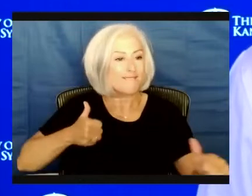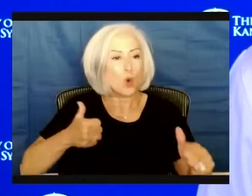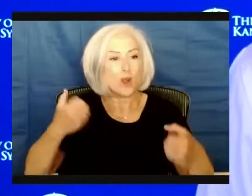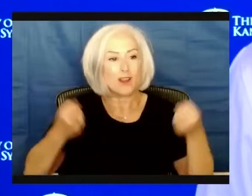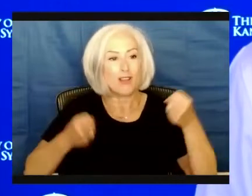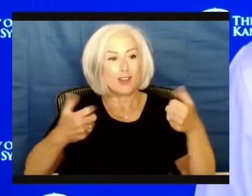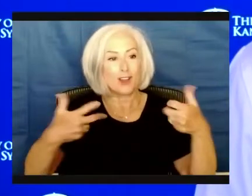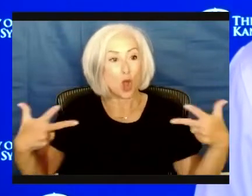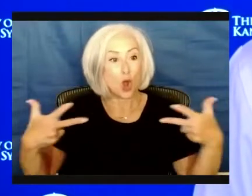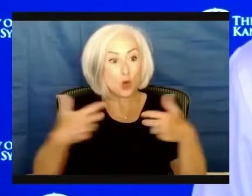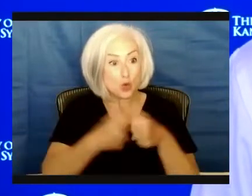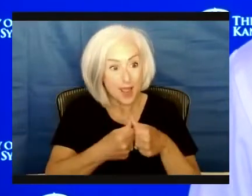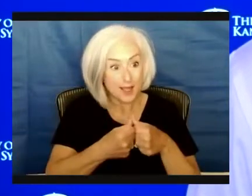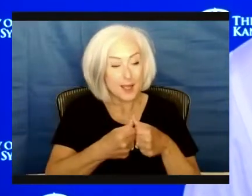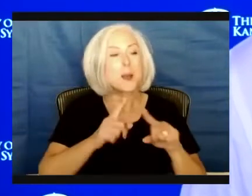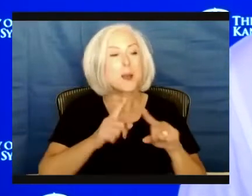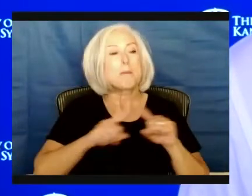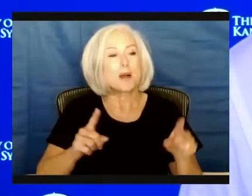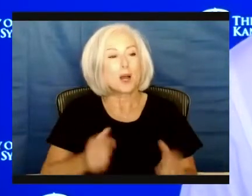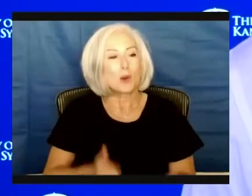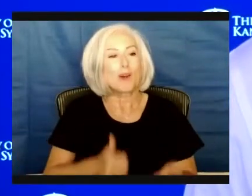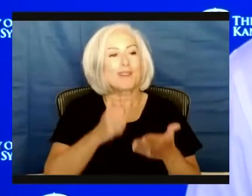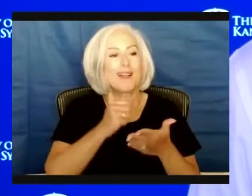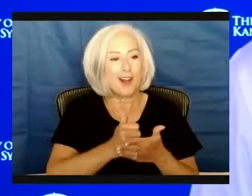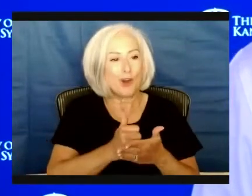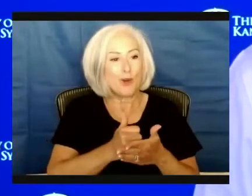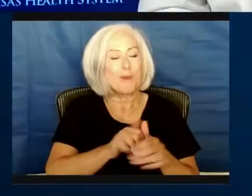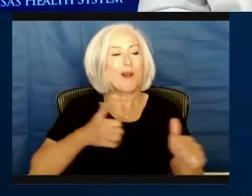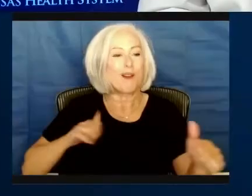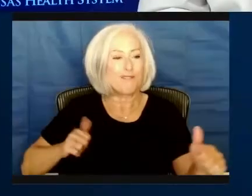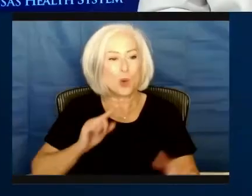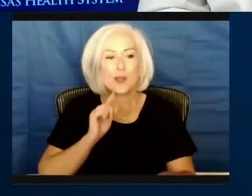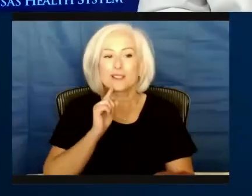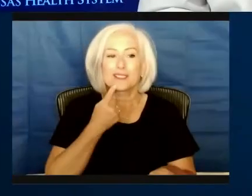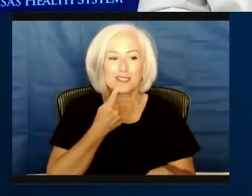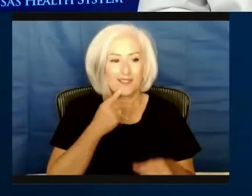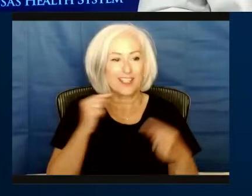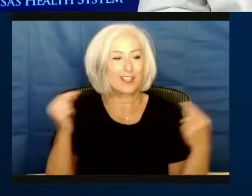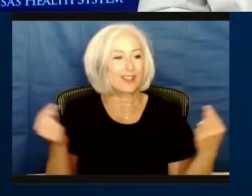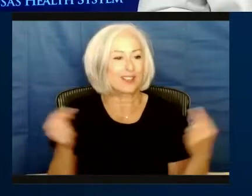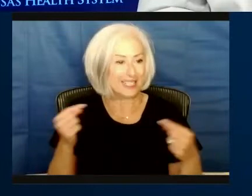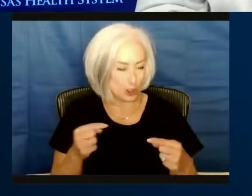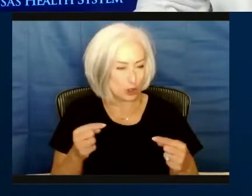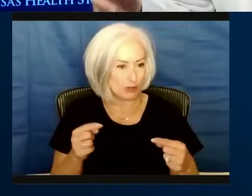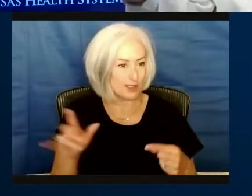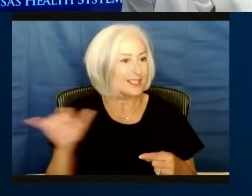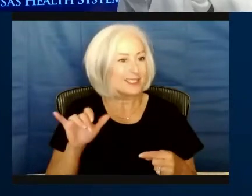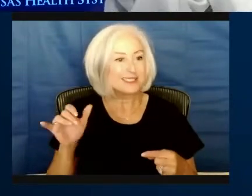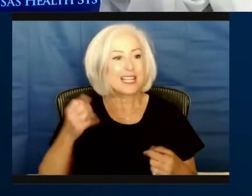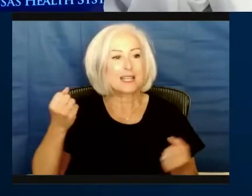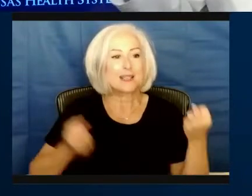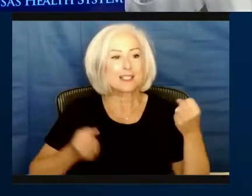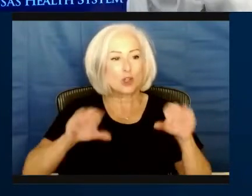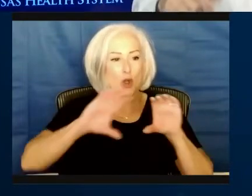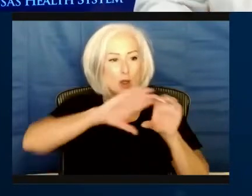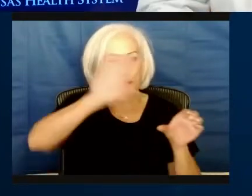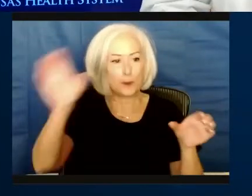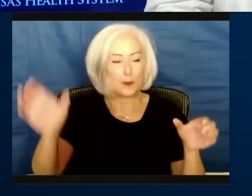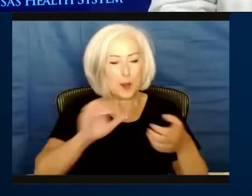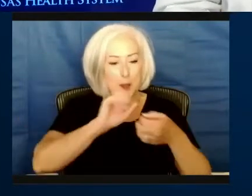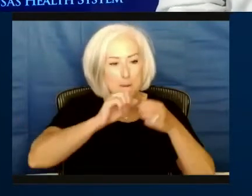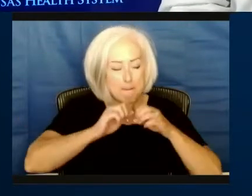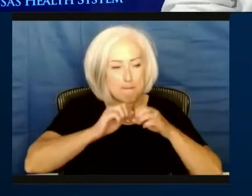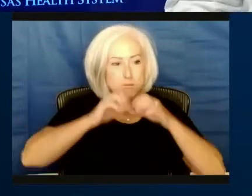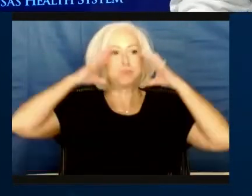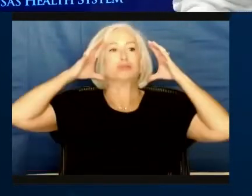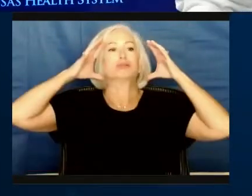outcomes. And so that's what the vaccine does. It prevents hospitalization, reduces risk of hospitalization and severe disease. And then on this program today, that's like the perfect